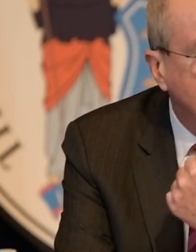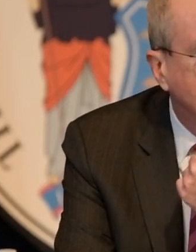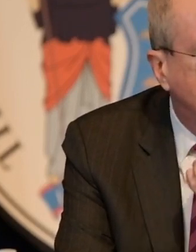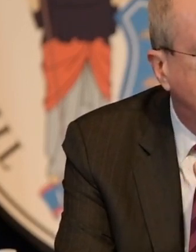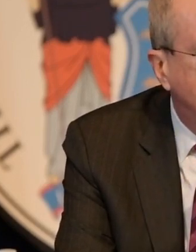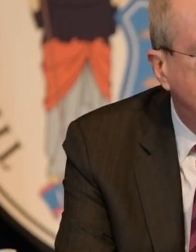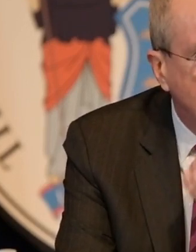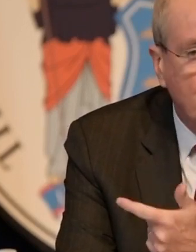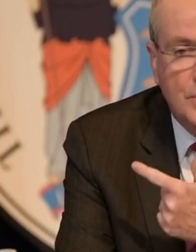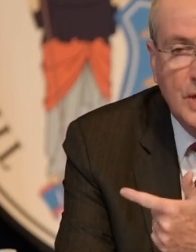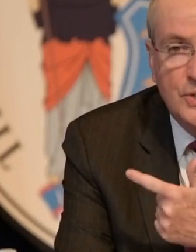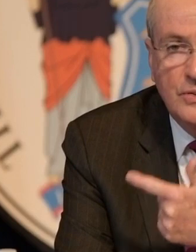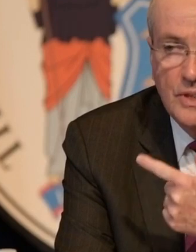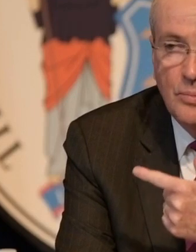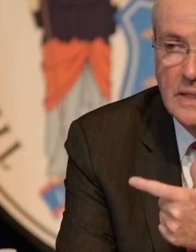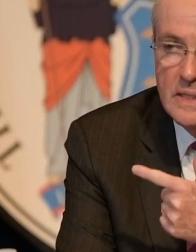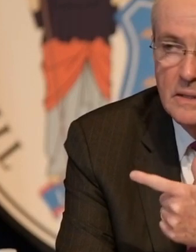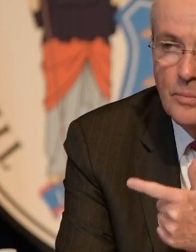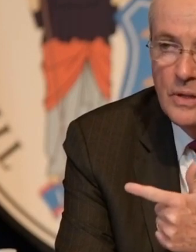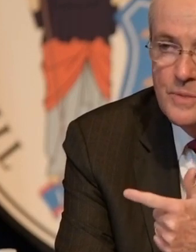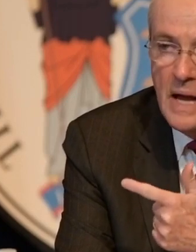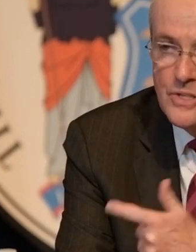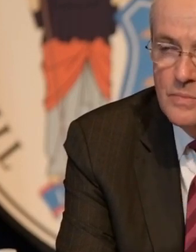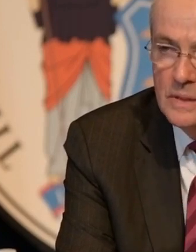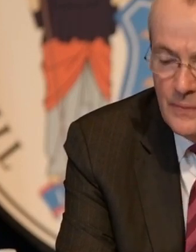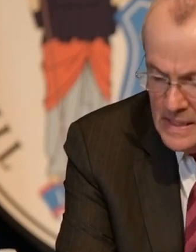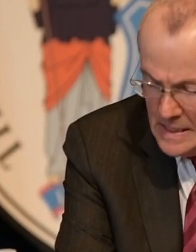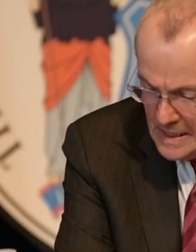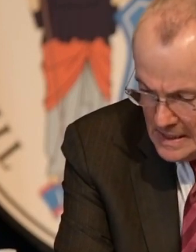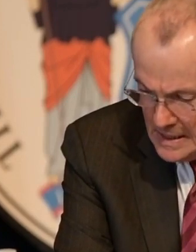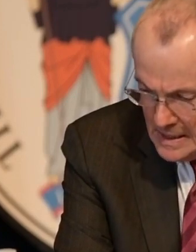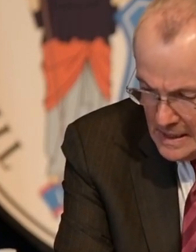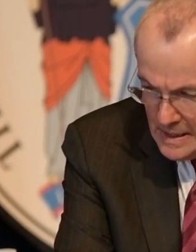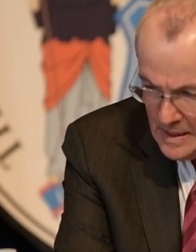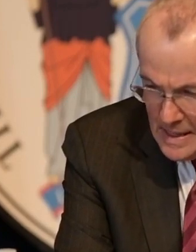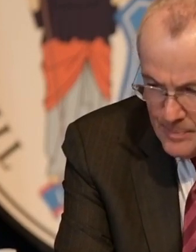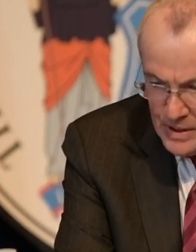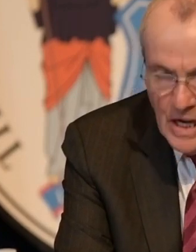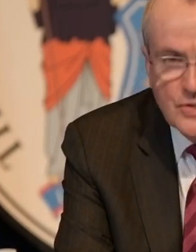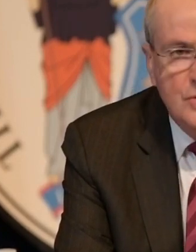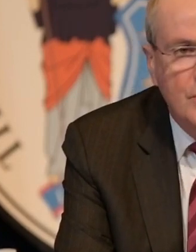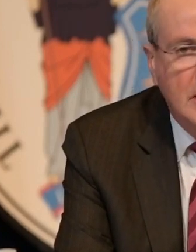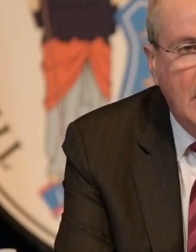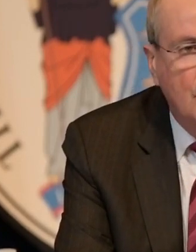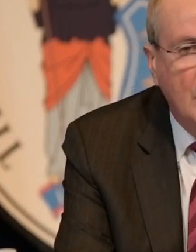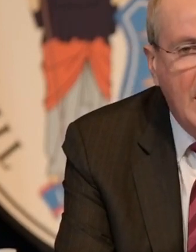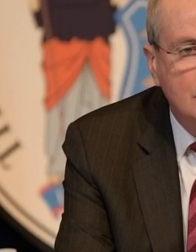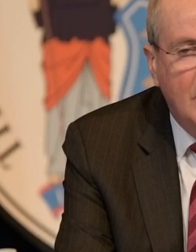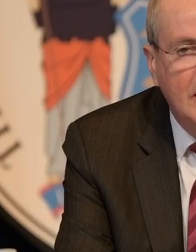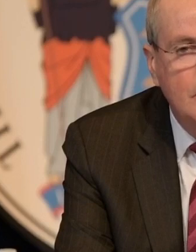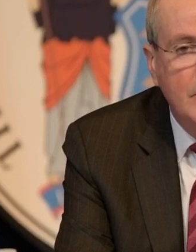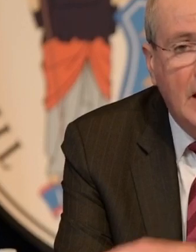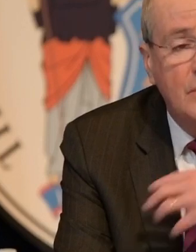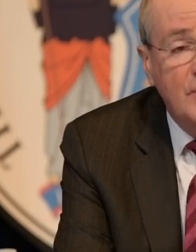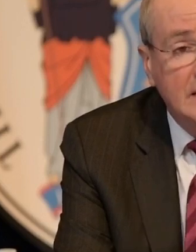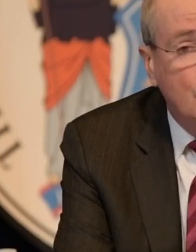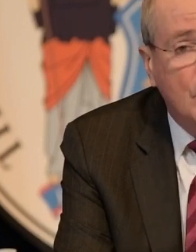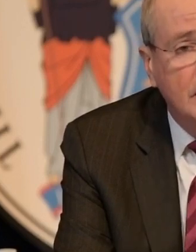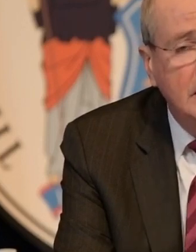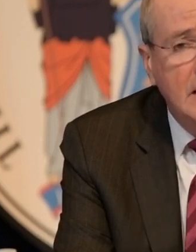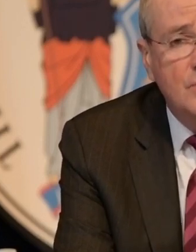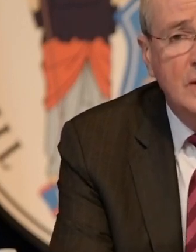assistance, interpretation as liberal as possible in the applications of the CARES Act money, and the